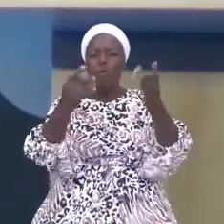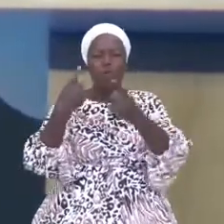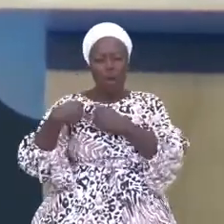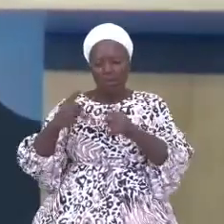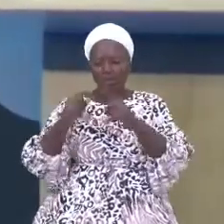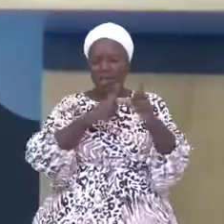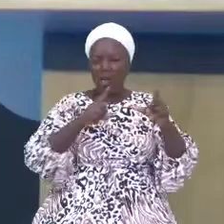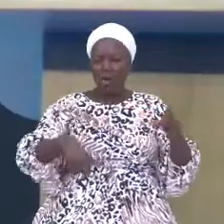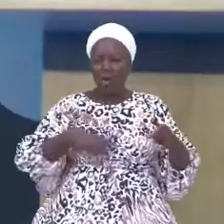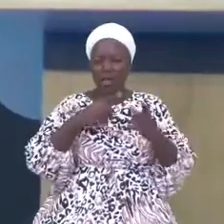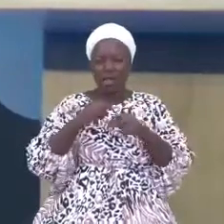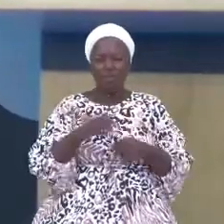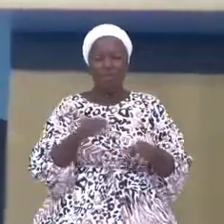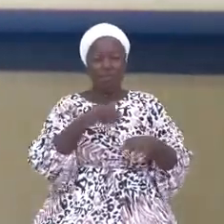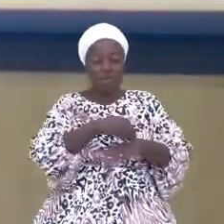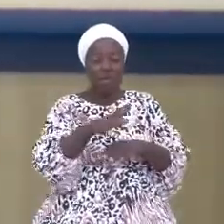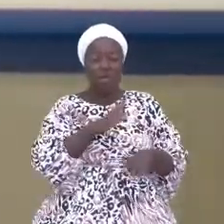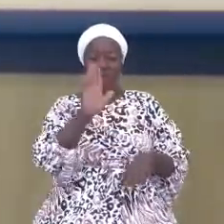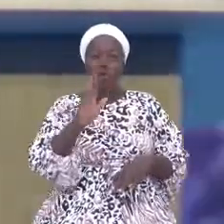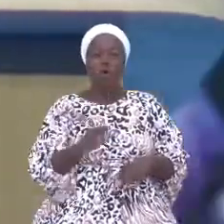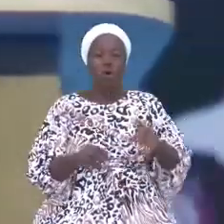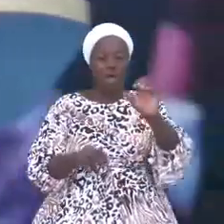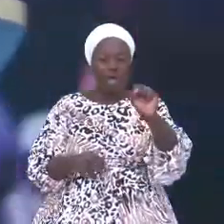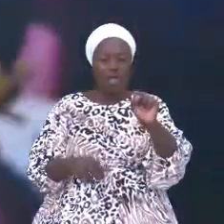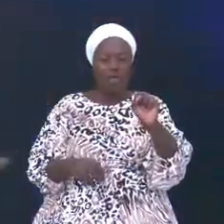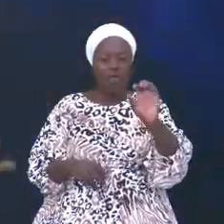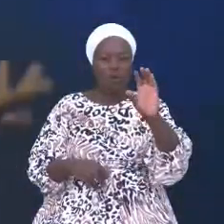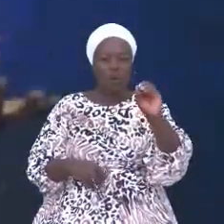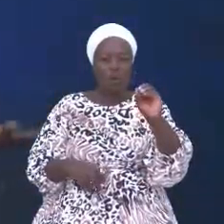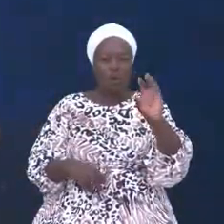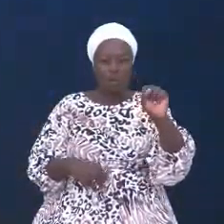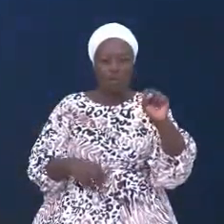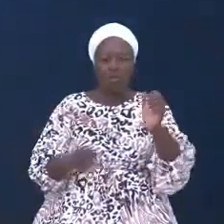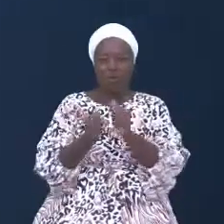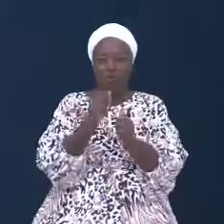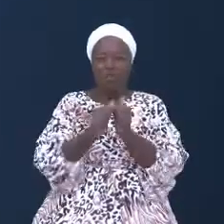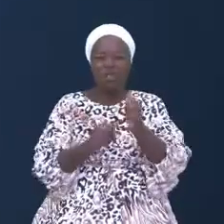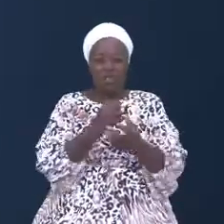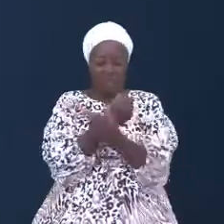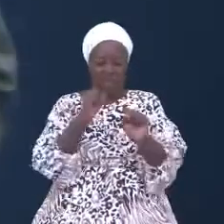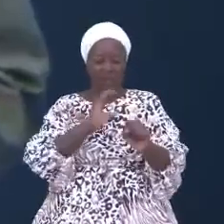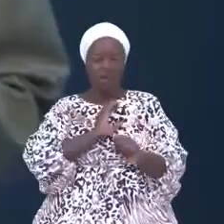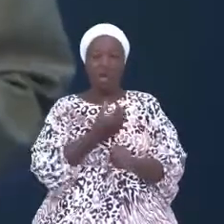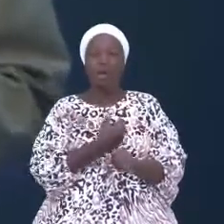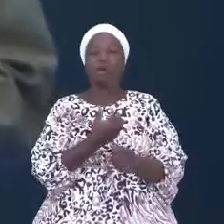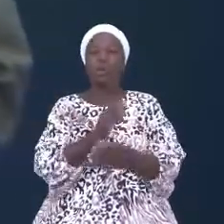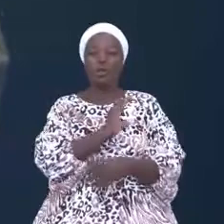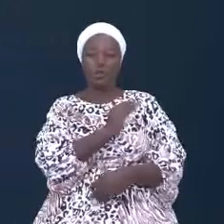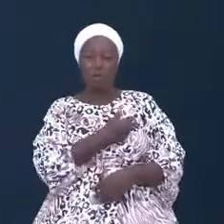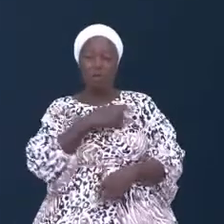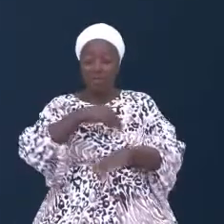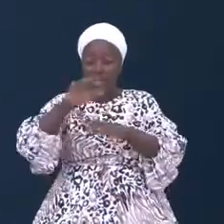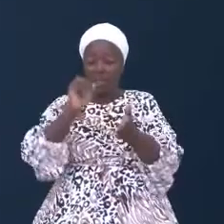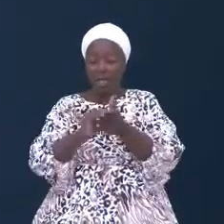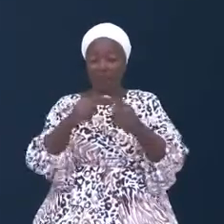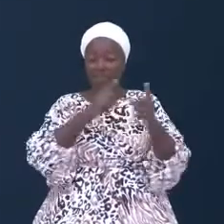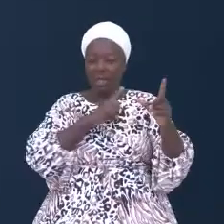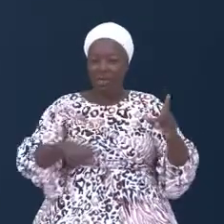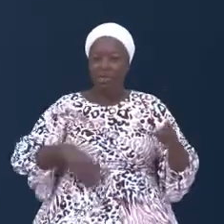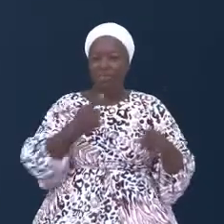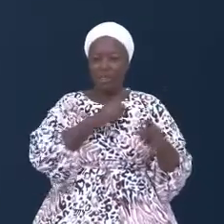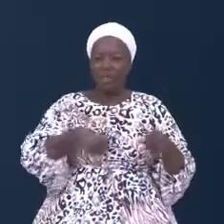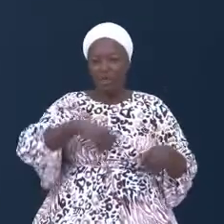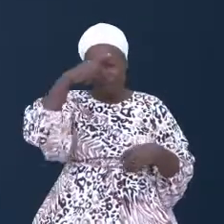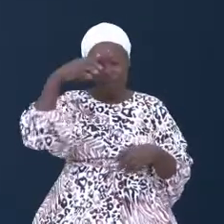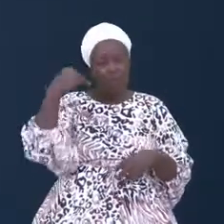your SOS, save our soul, you send that to God, the Lord, because of